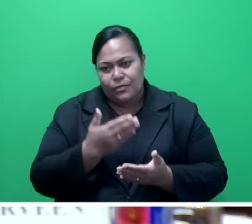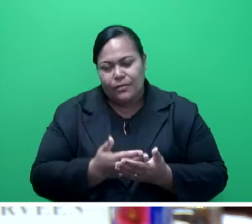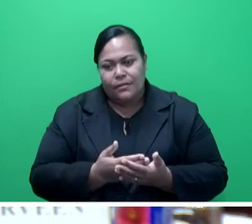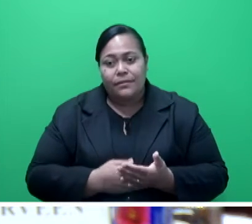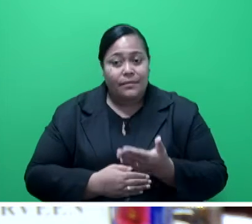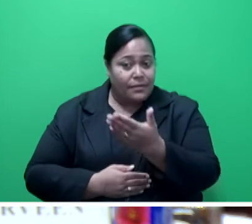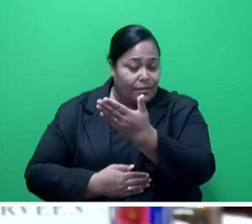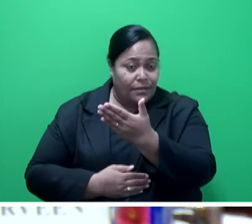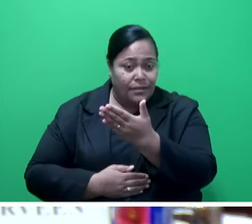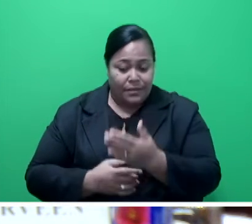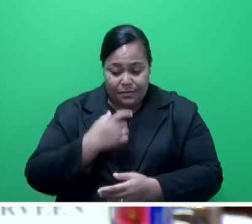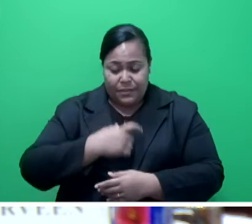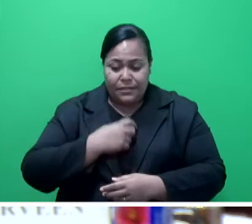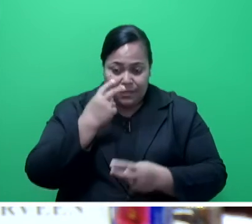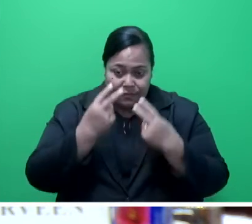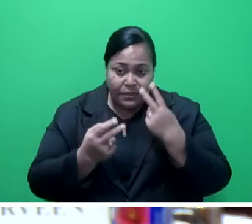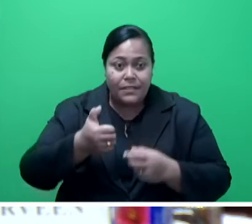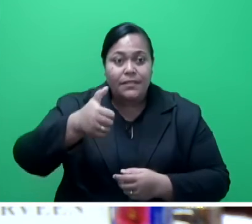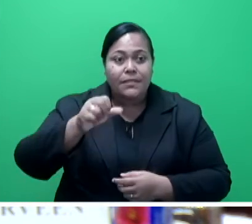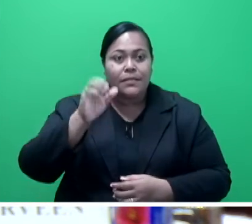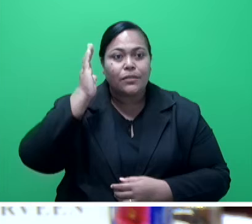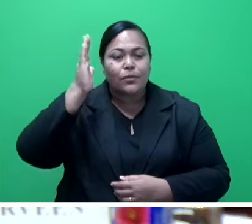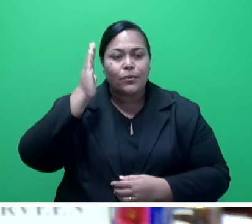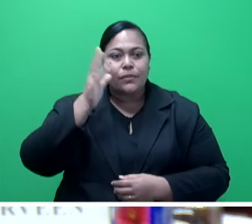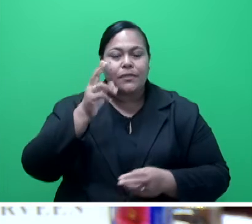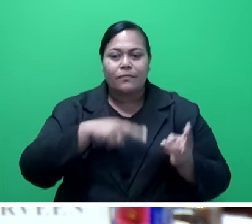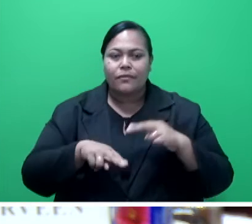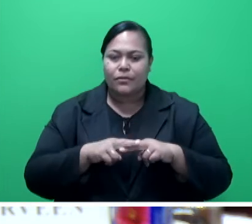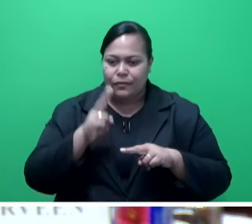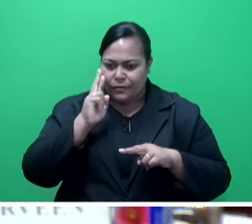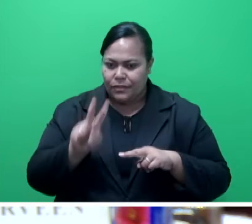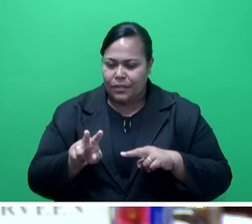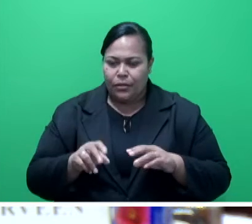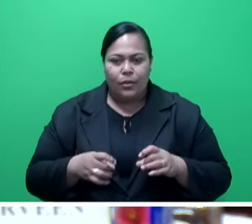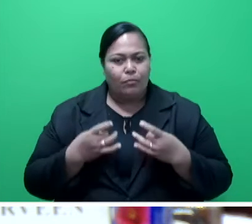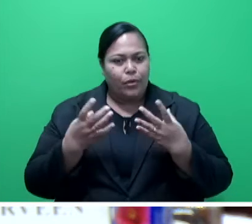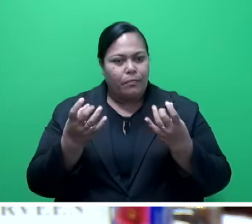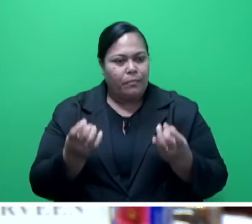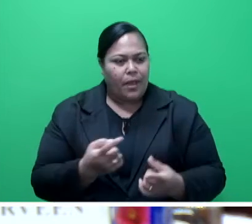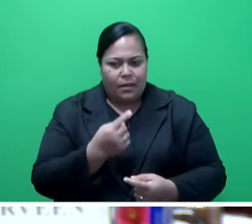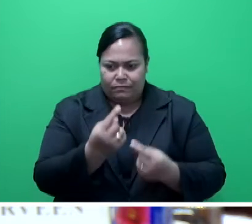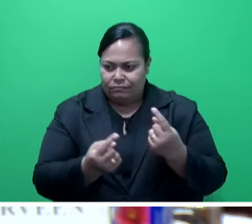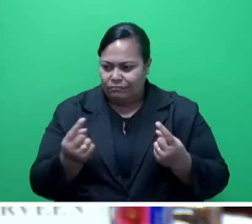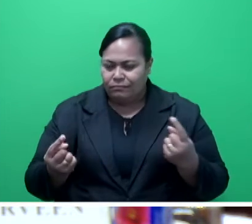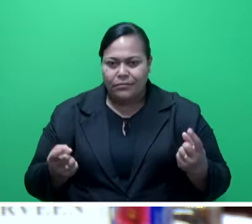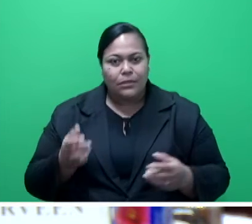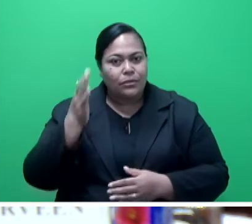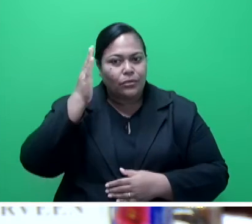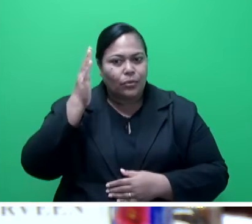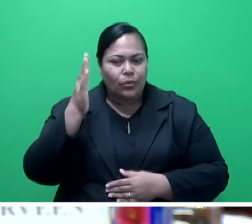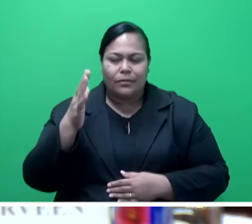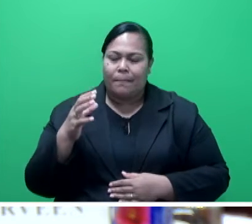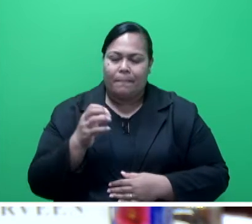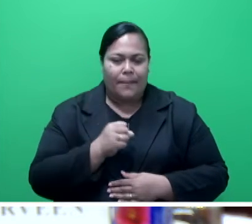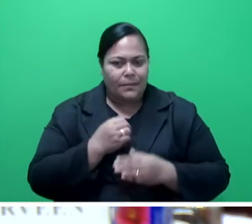personally visited 60 schools around Fiji and have seen the level of preparedness at each school. And I must commend